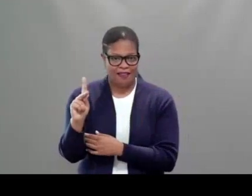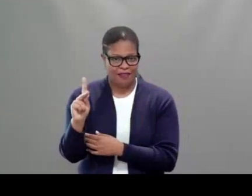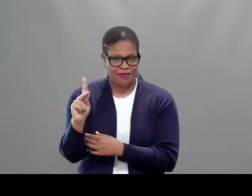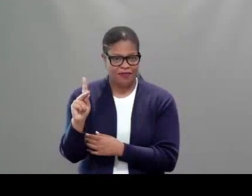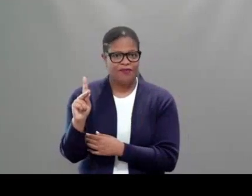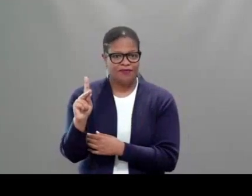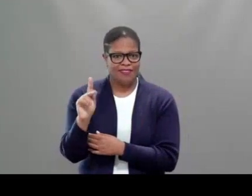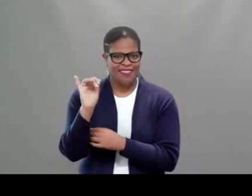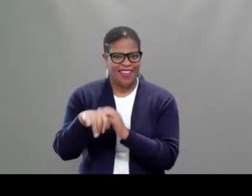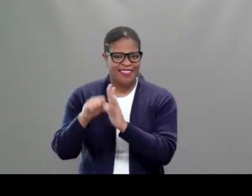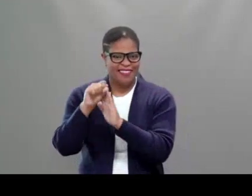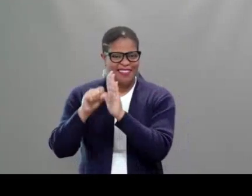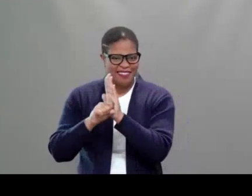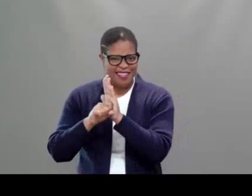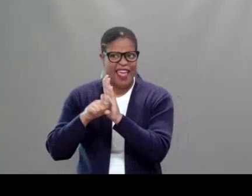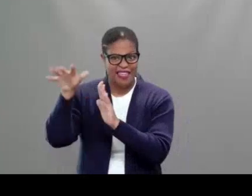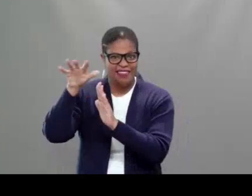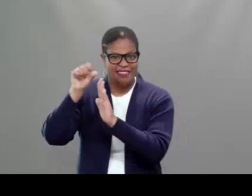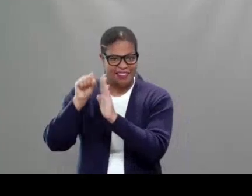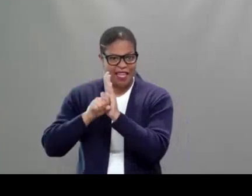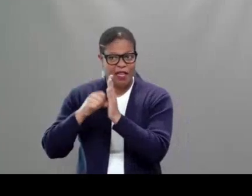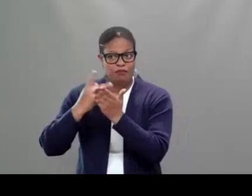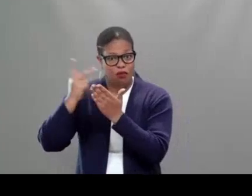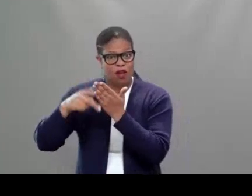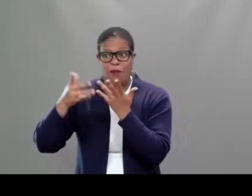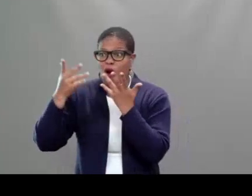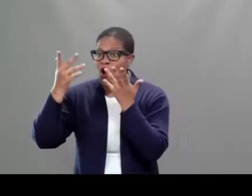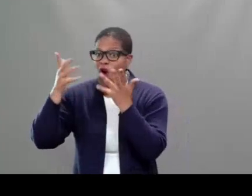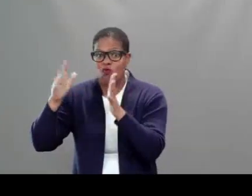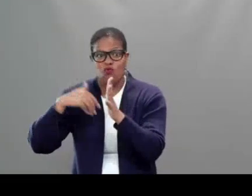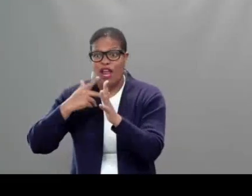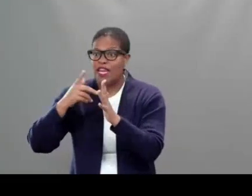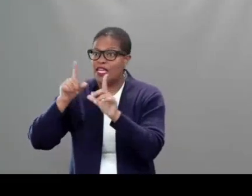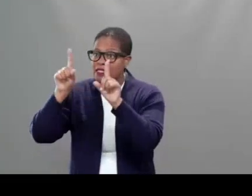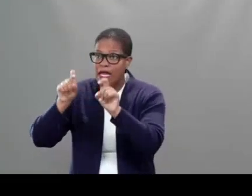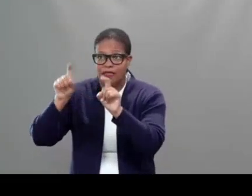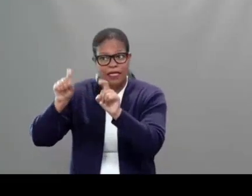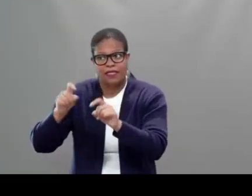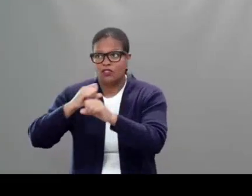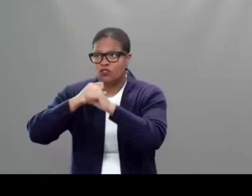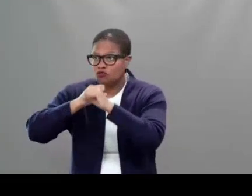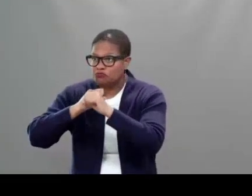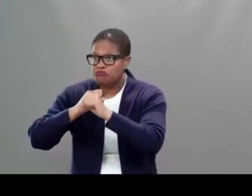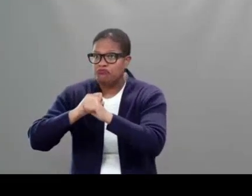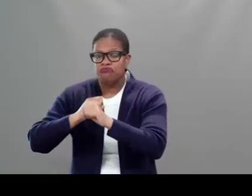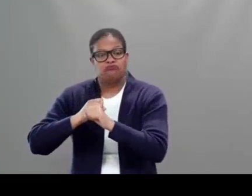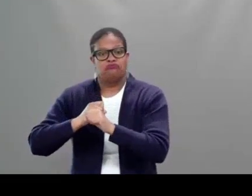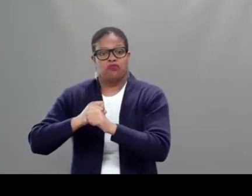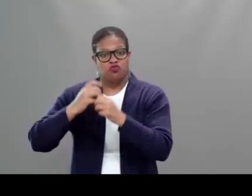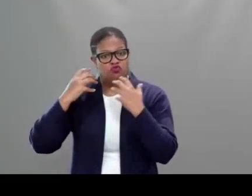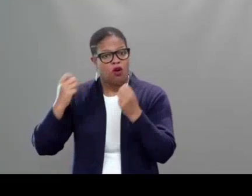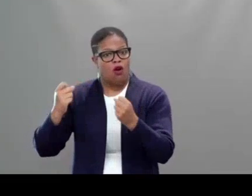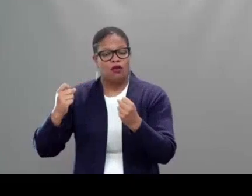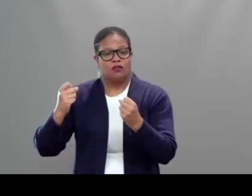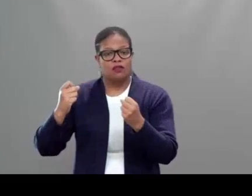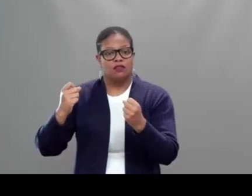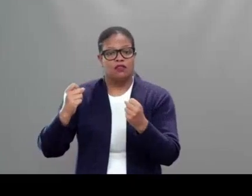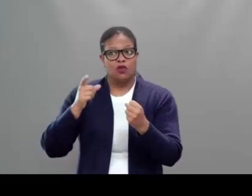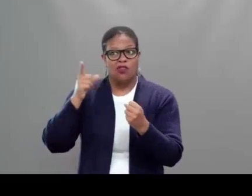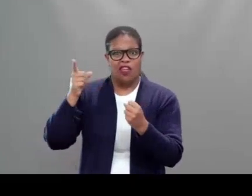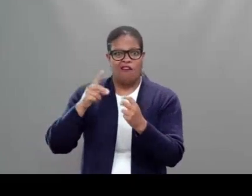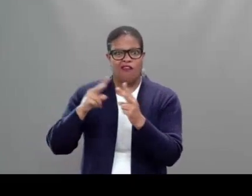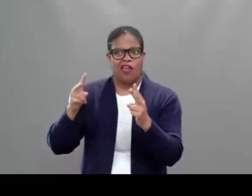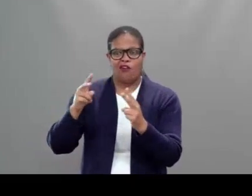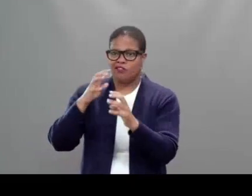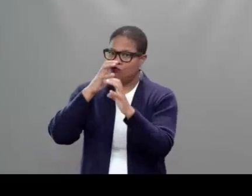And that is a state program that has gone through all the security measures. And so they're, very